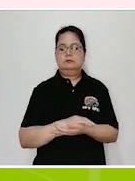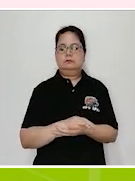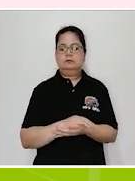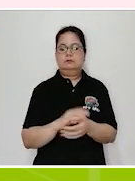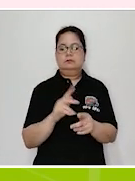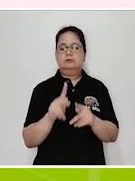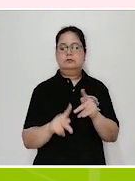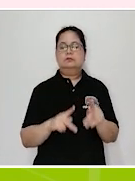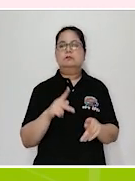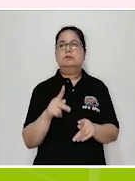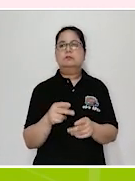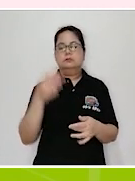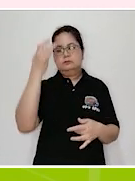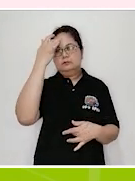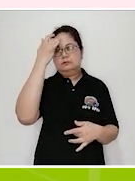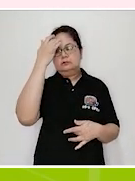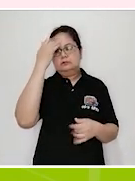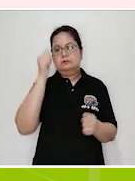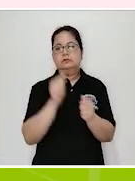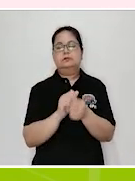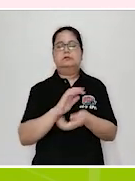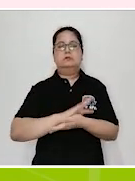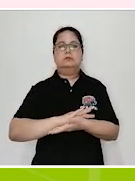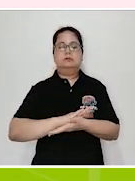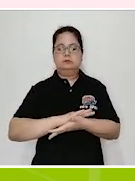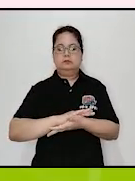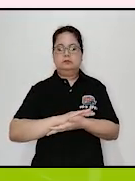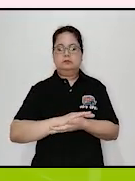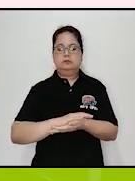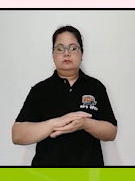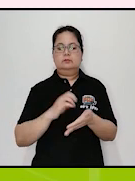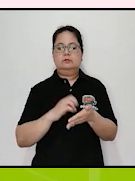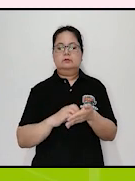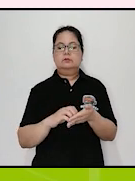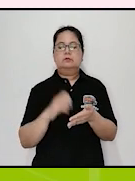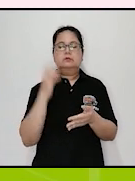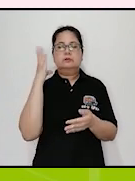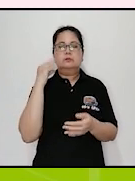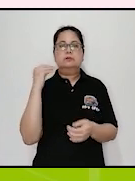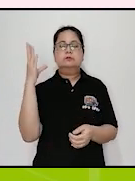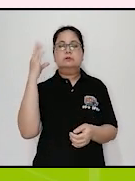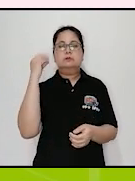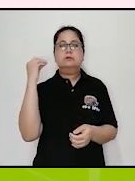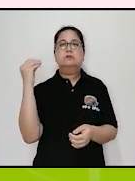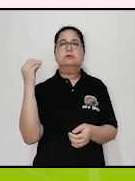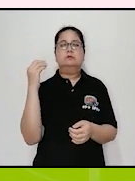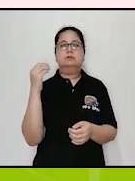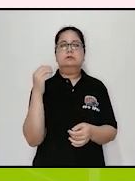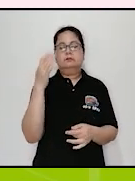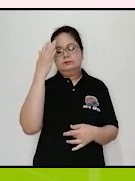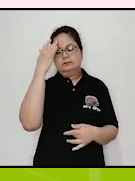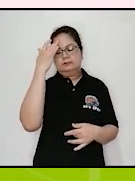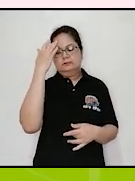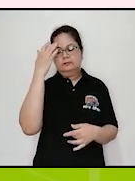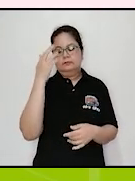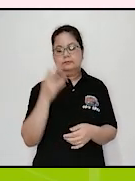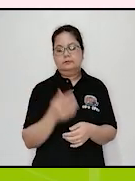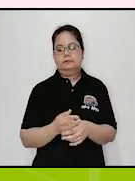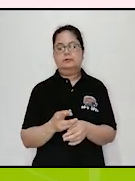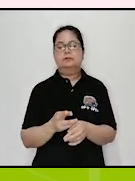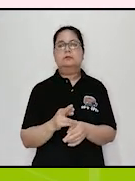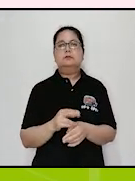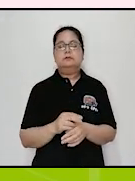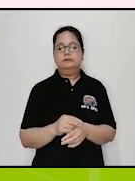Most people who fall sick with COVID-19 will experience a mild to moderate symptoms and recover